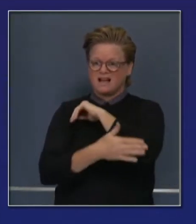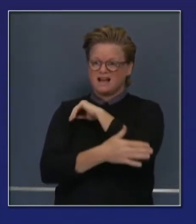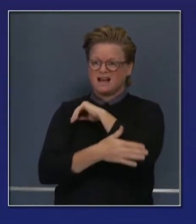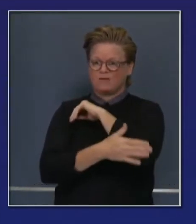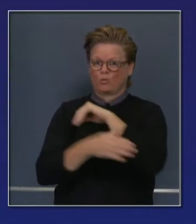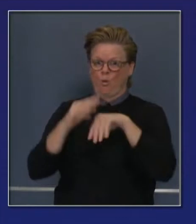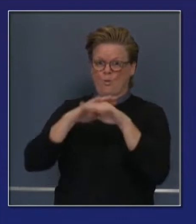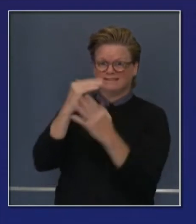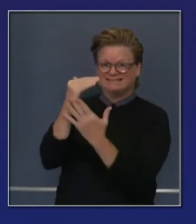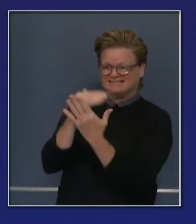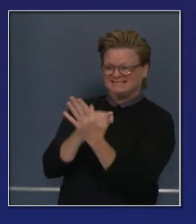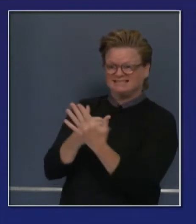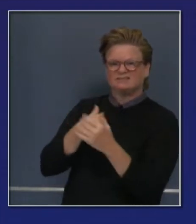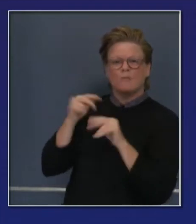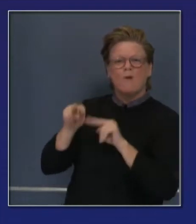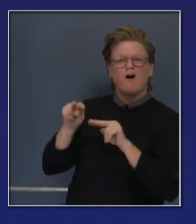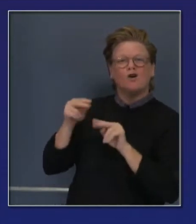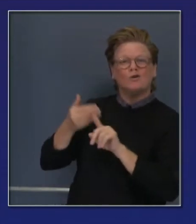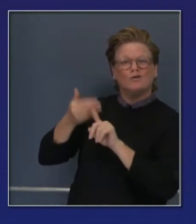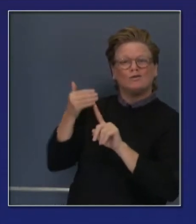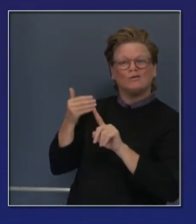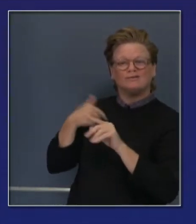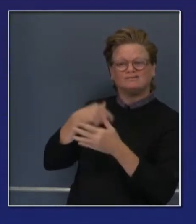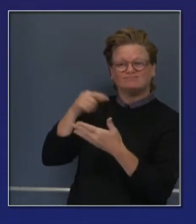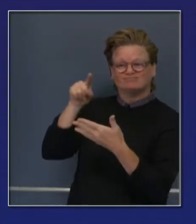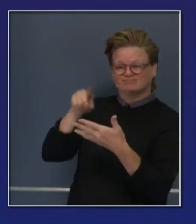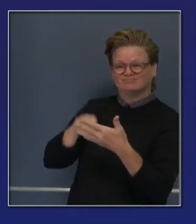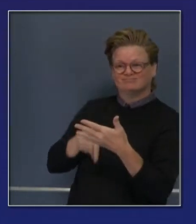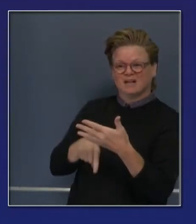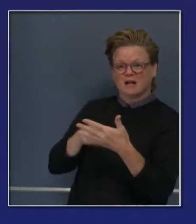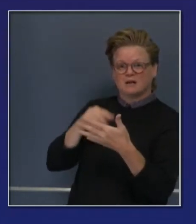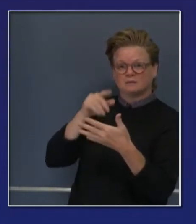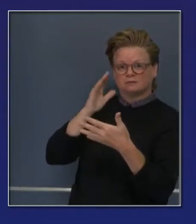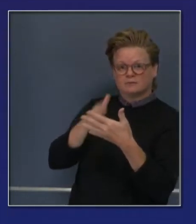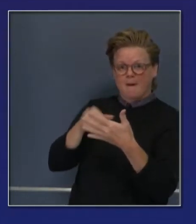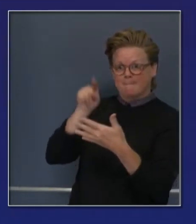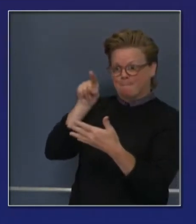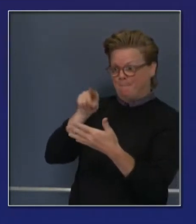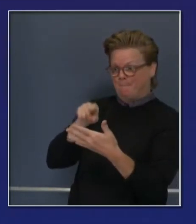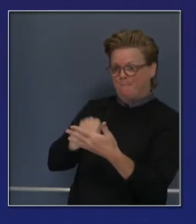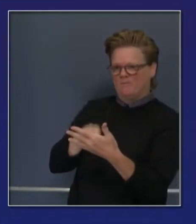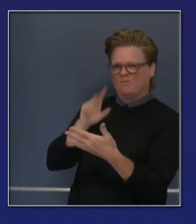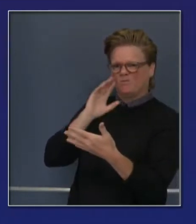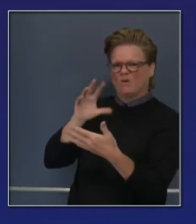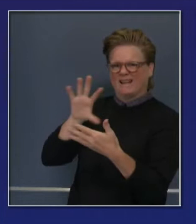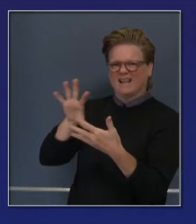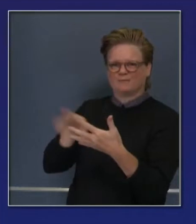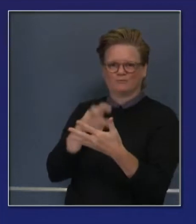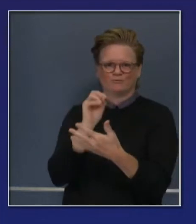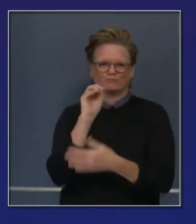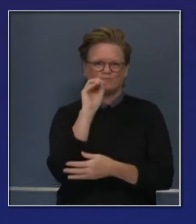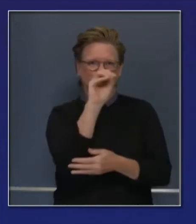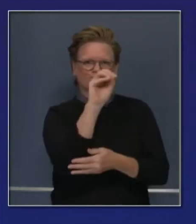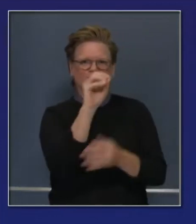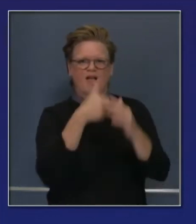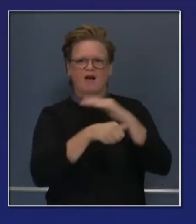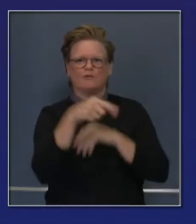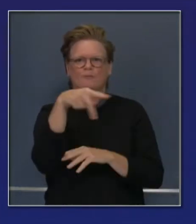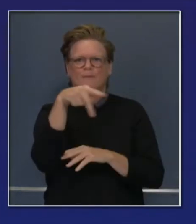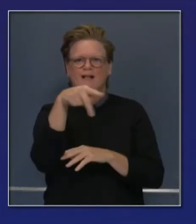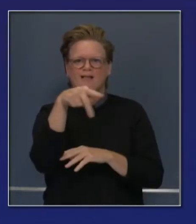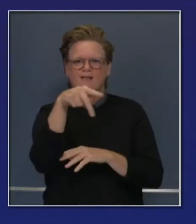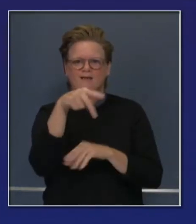old watch list. Now, that list, broadly defined, and I'll be specific about the distinctions, is defined now in this